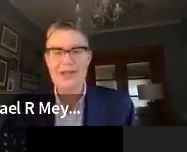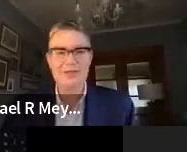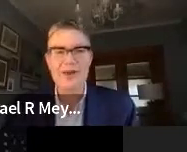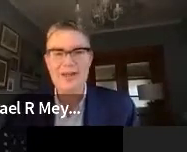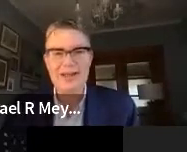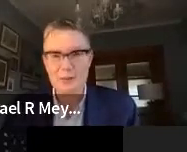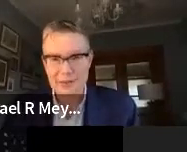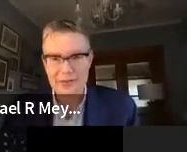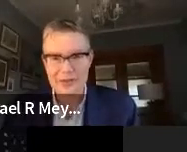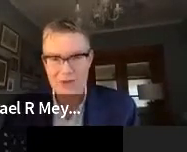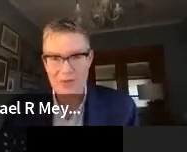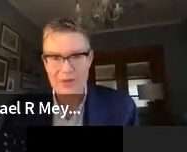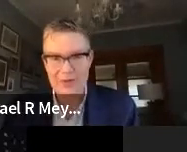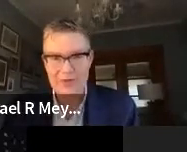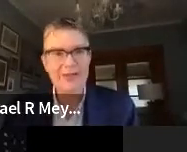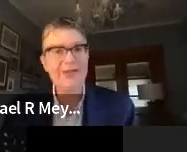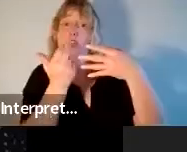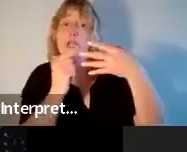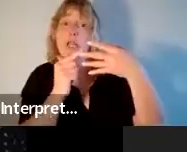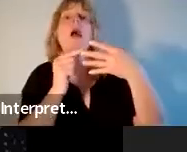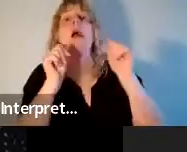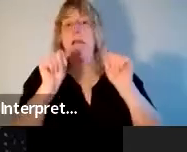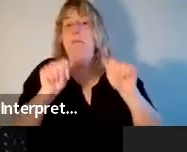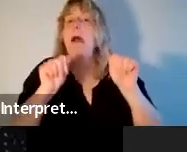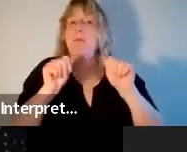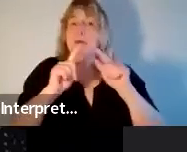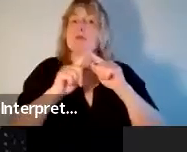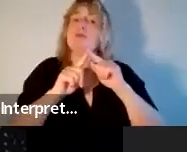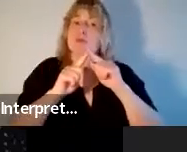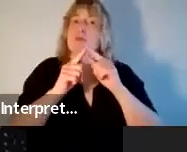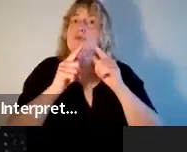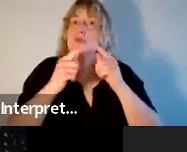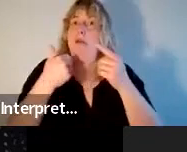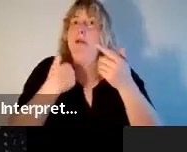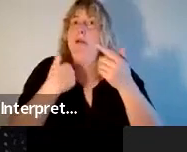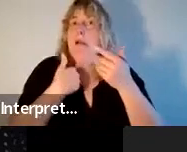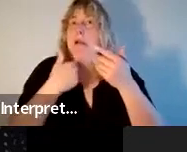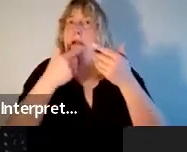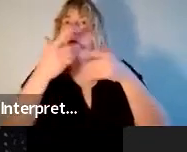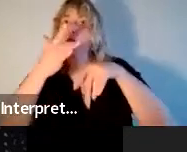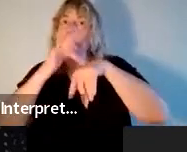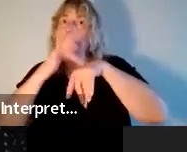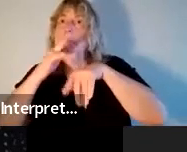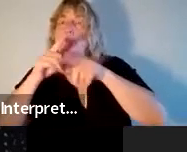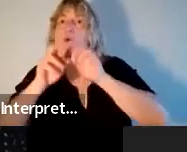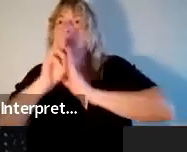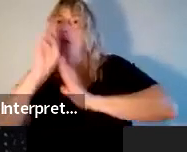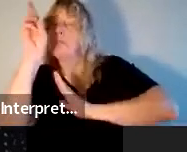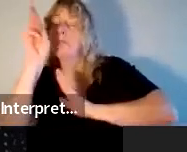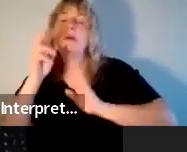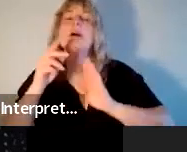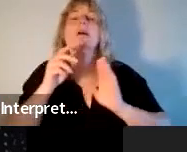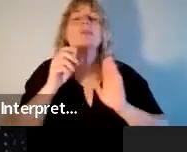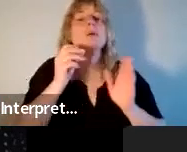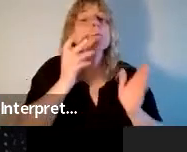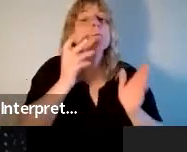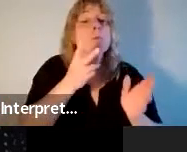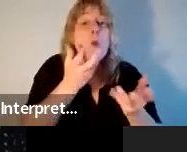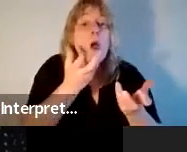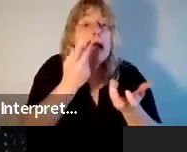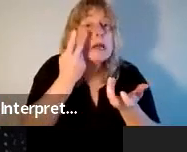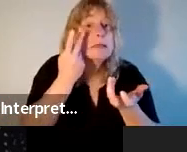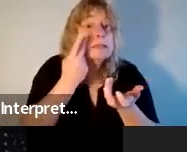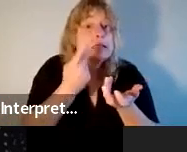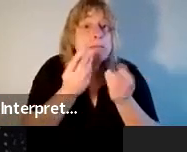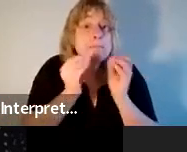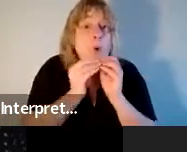can't wait to find out what it'll show us. Please feel free to take a look at this web.nasa.gov link if you wish to know